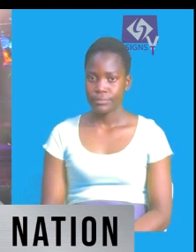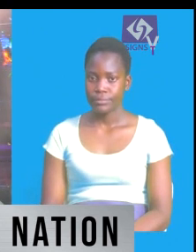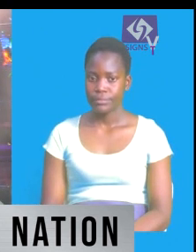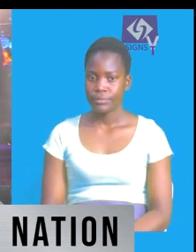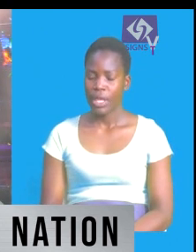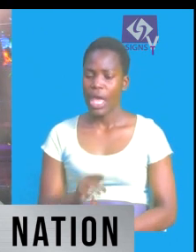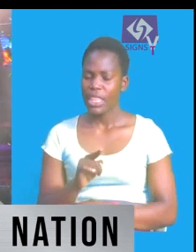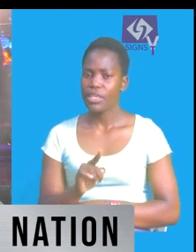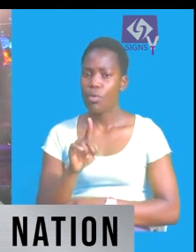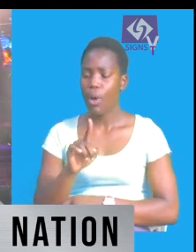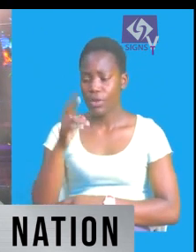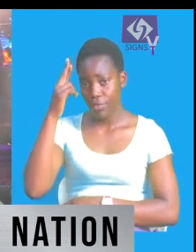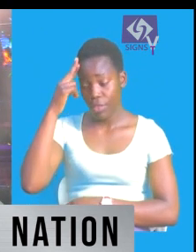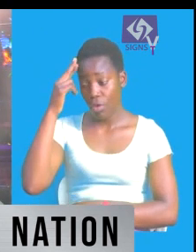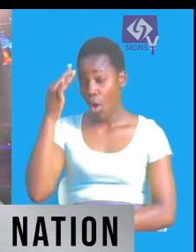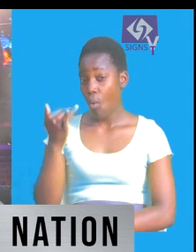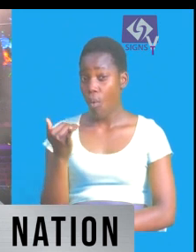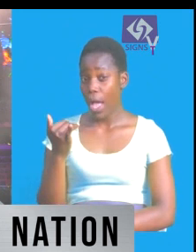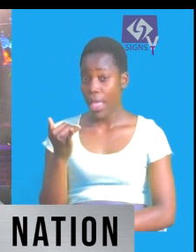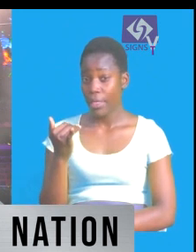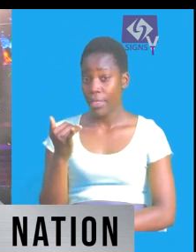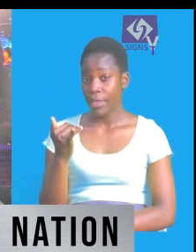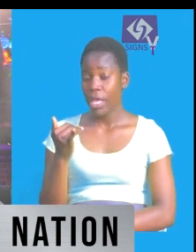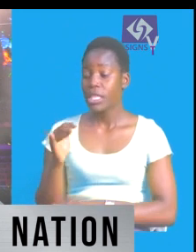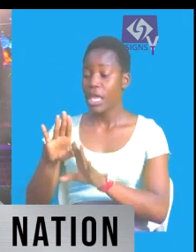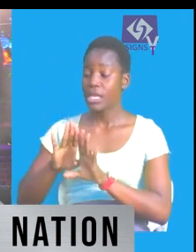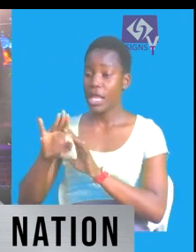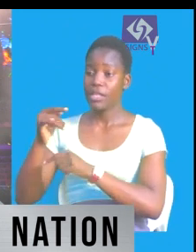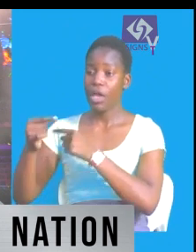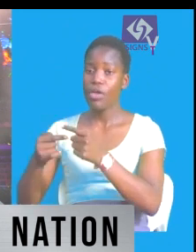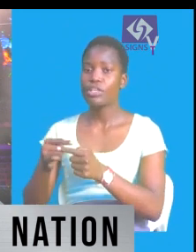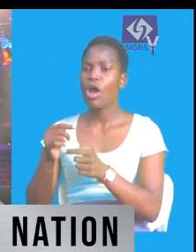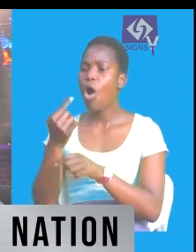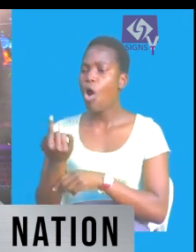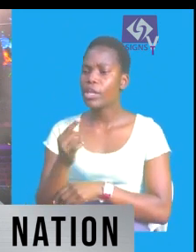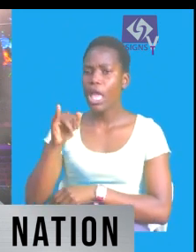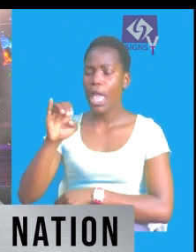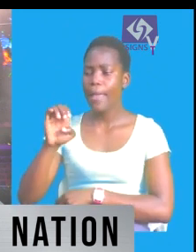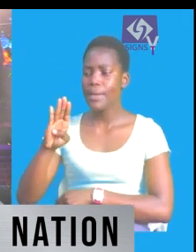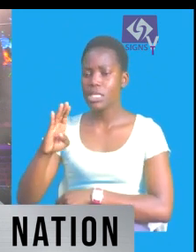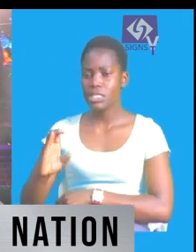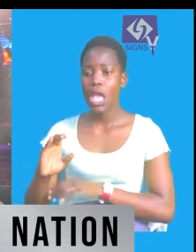Is it one of the reasons why the rallies are on? Is it just IBC?